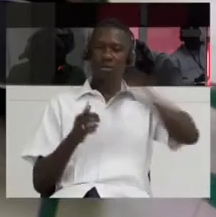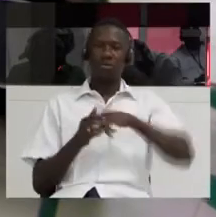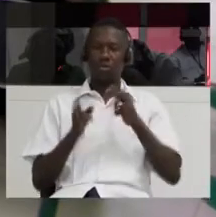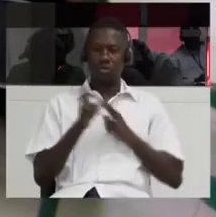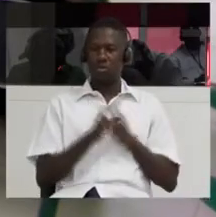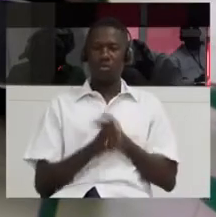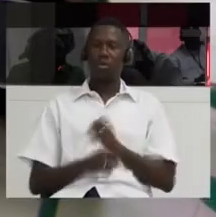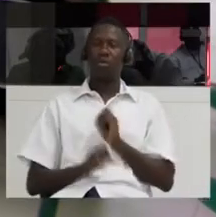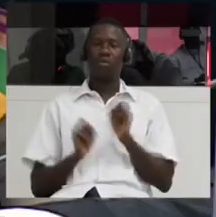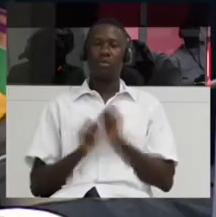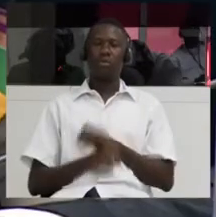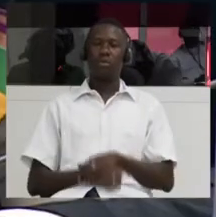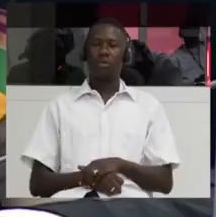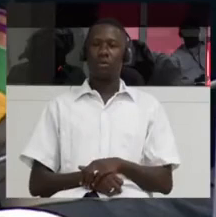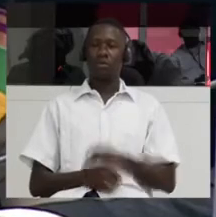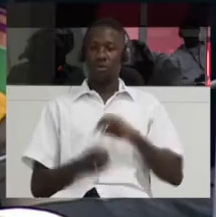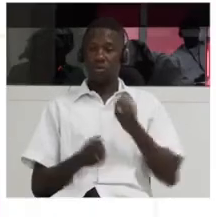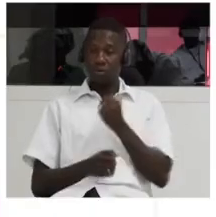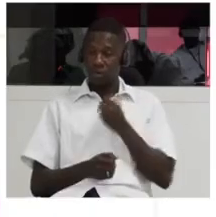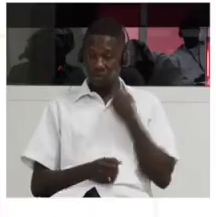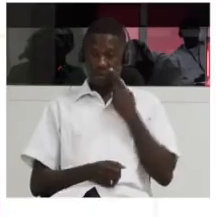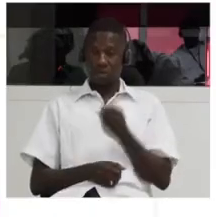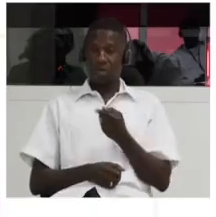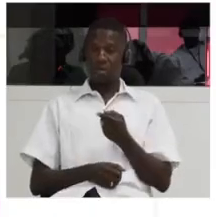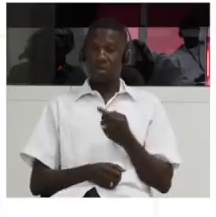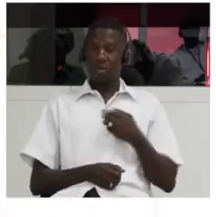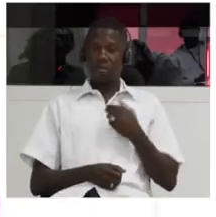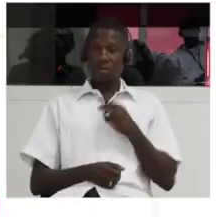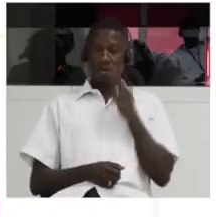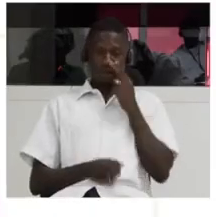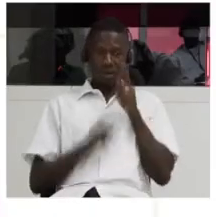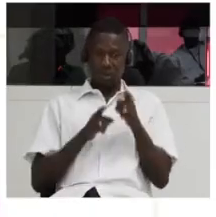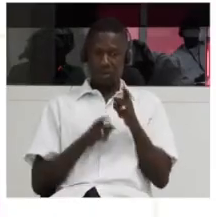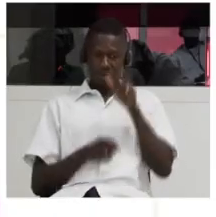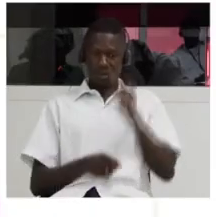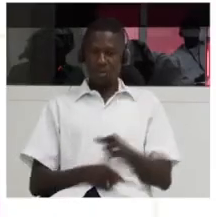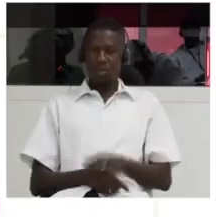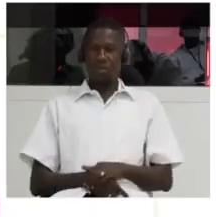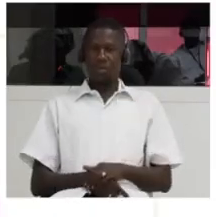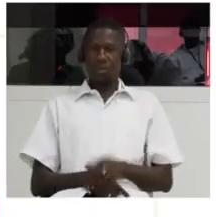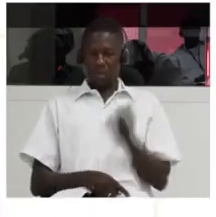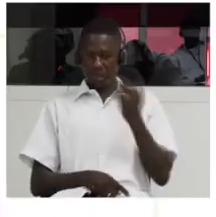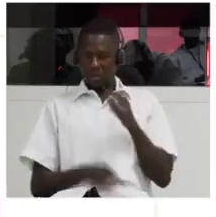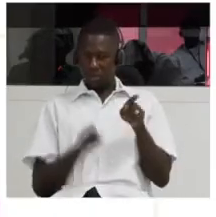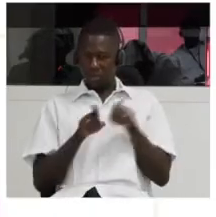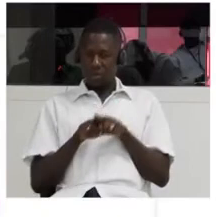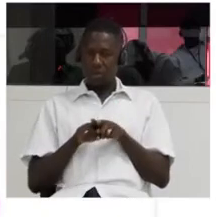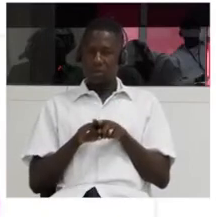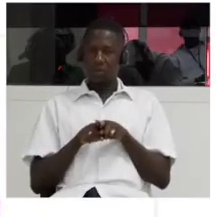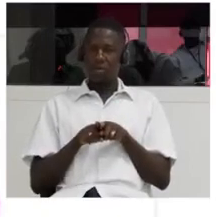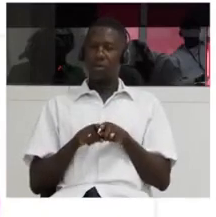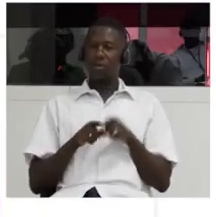this, it helped me to detect somebody. He came together with that vehicle,